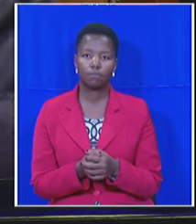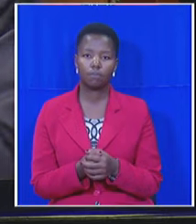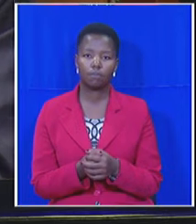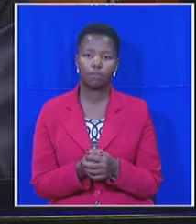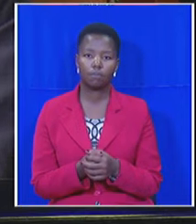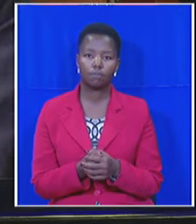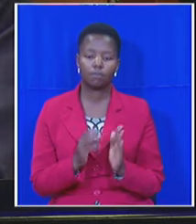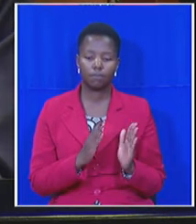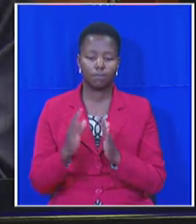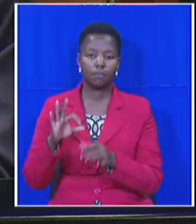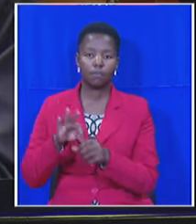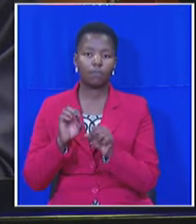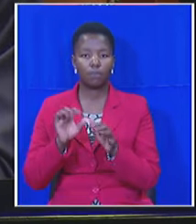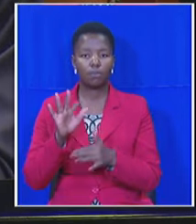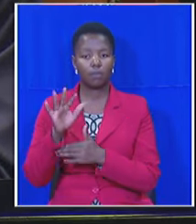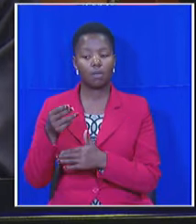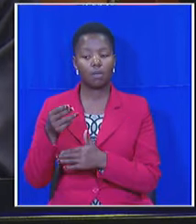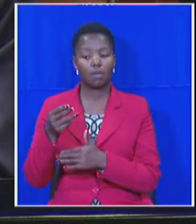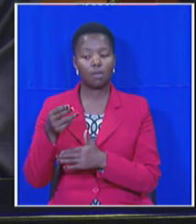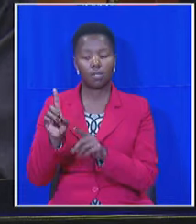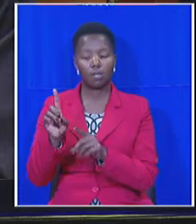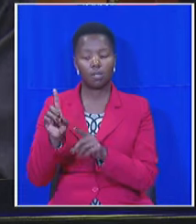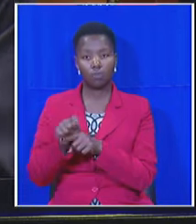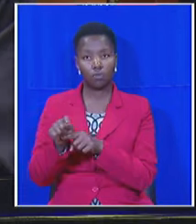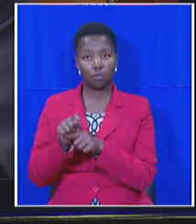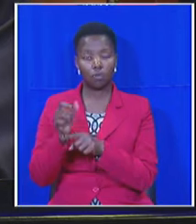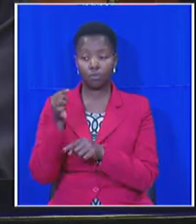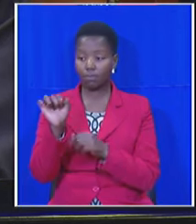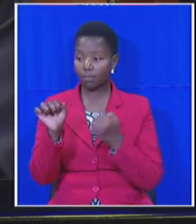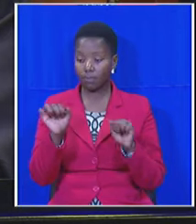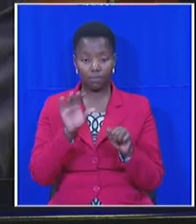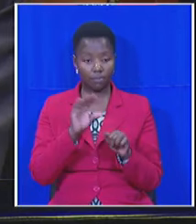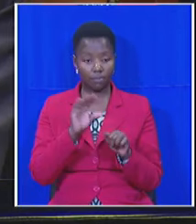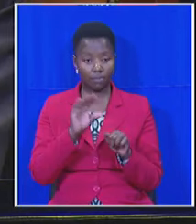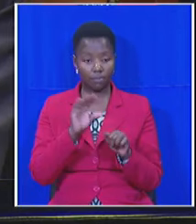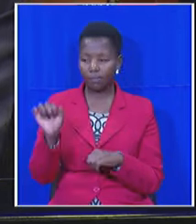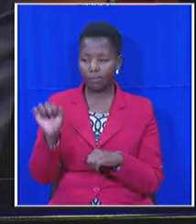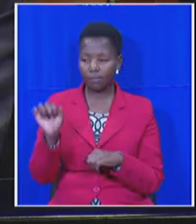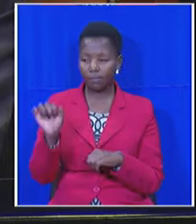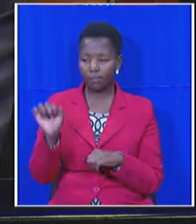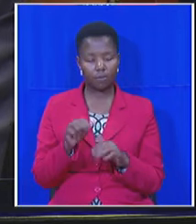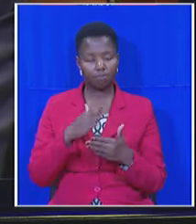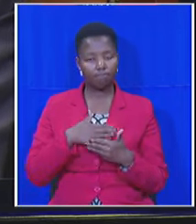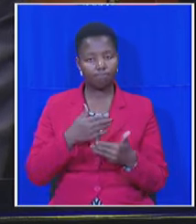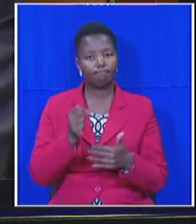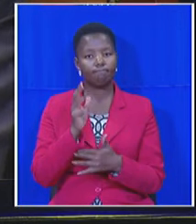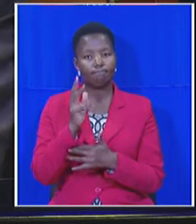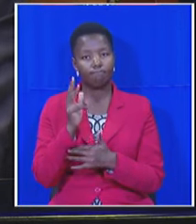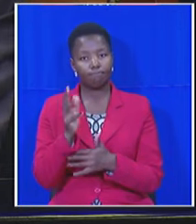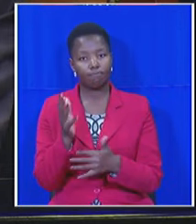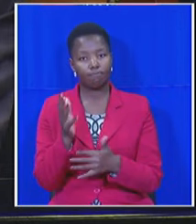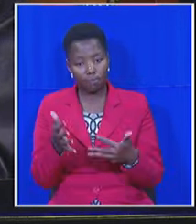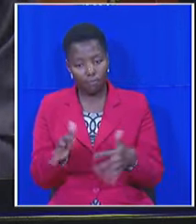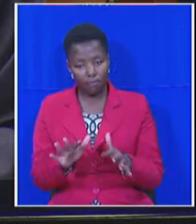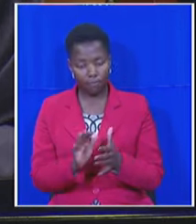I now put vote number 15, higher education and training. Are there any objections? Declarations of vote has been